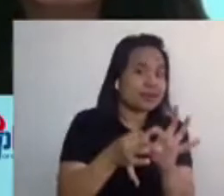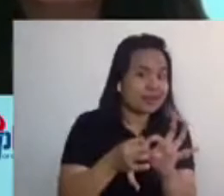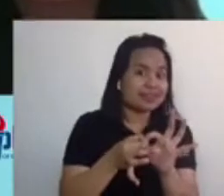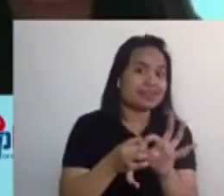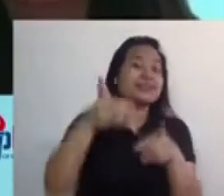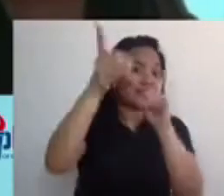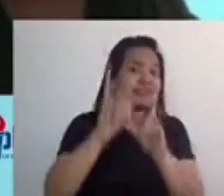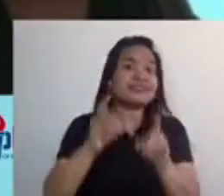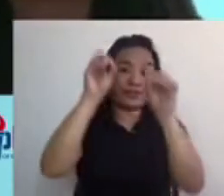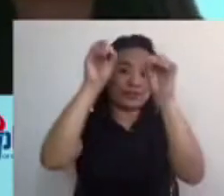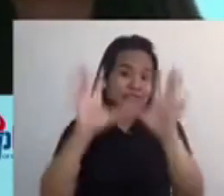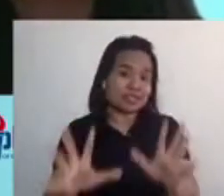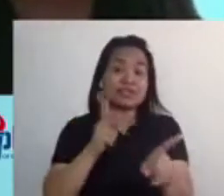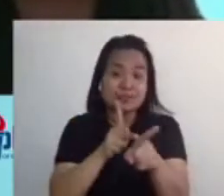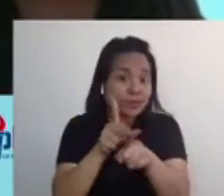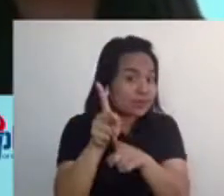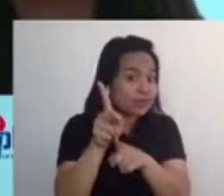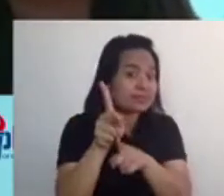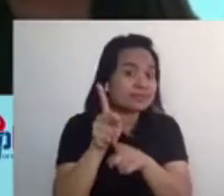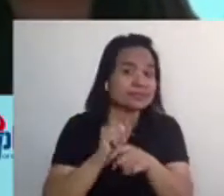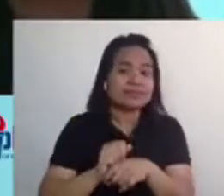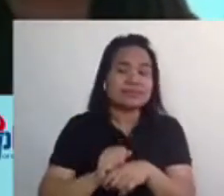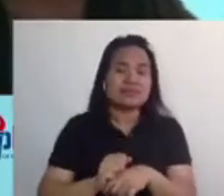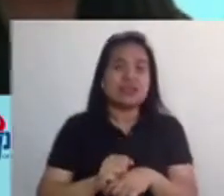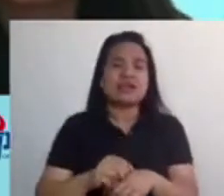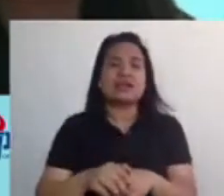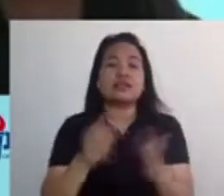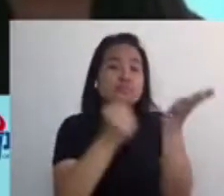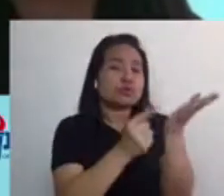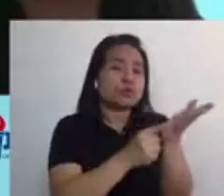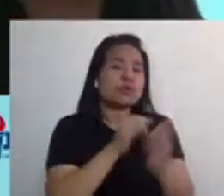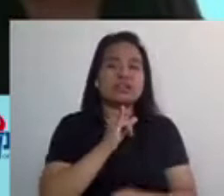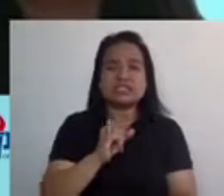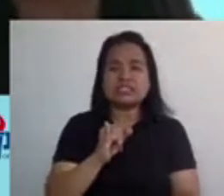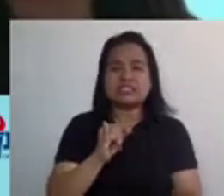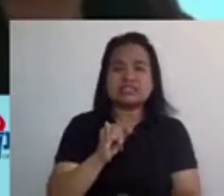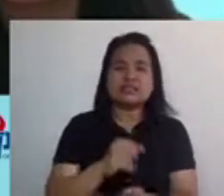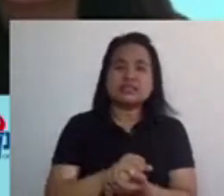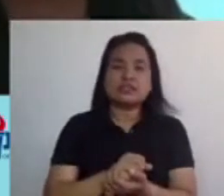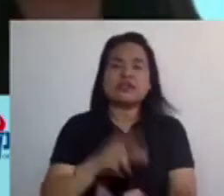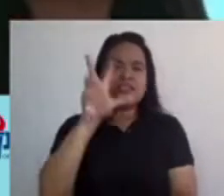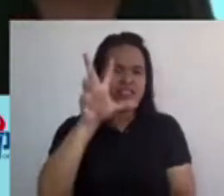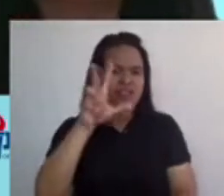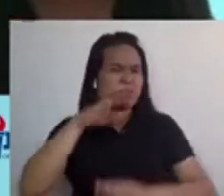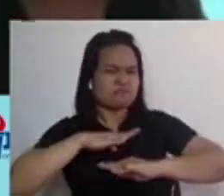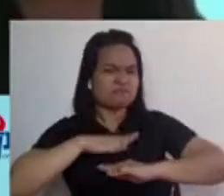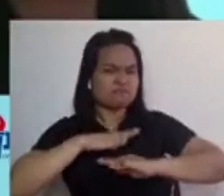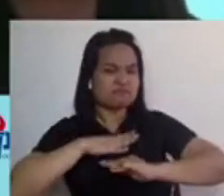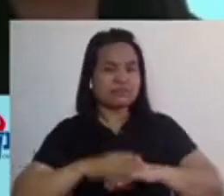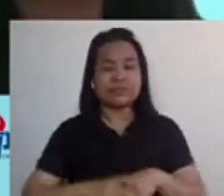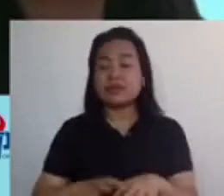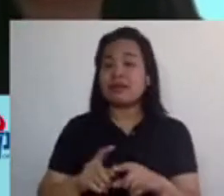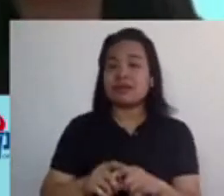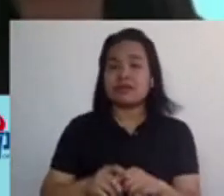profession, that is equivalent to a rating of 3 or satisfactory. And when we say annotated evidence